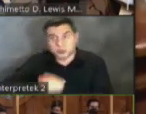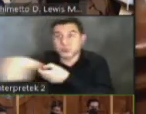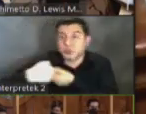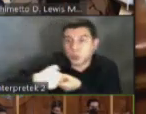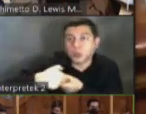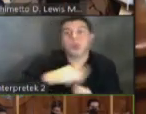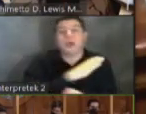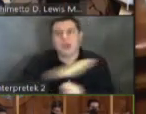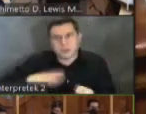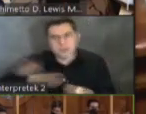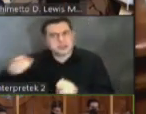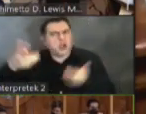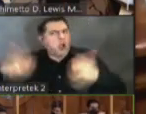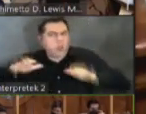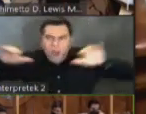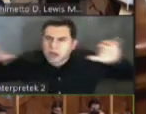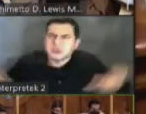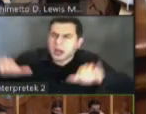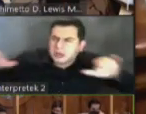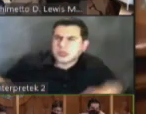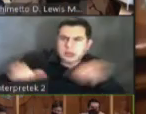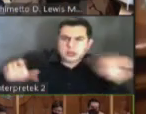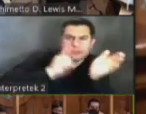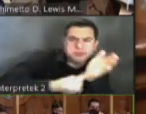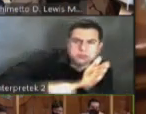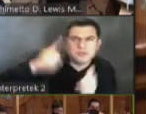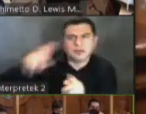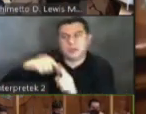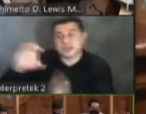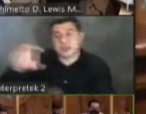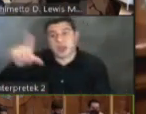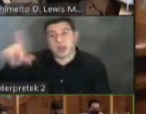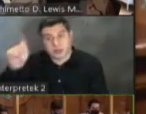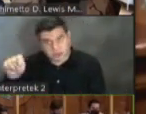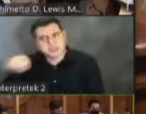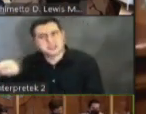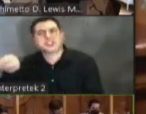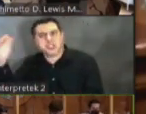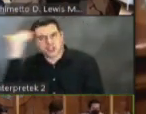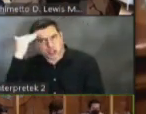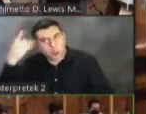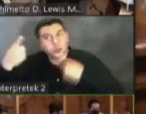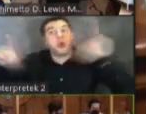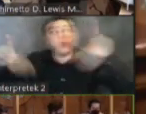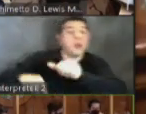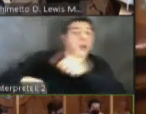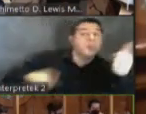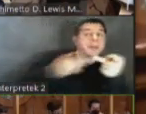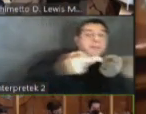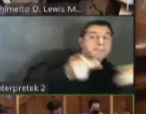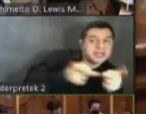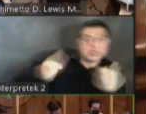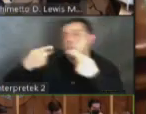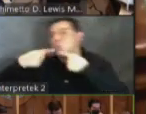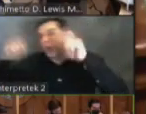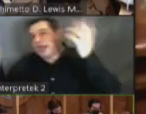trips on community land trust, and you knew that was something that had worked other places and worked here. And that's true for all the items in here. All of us have done